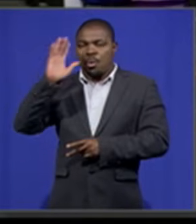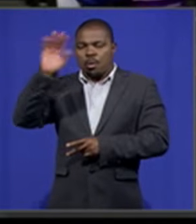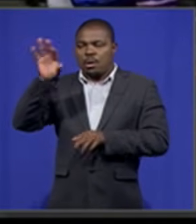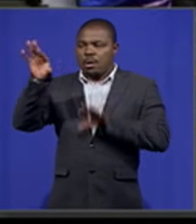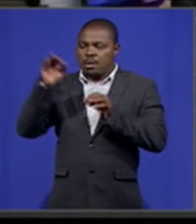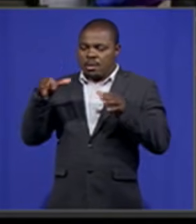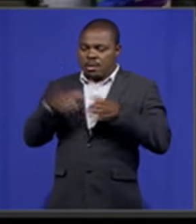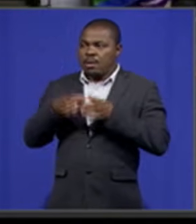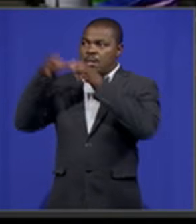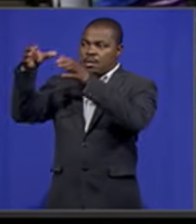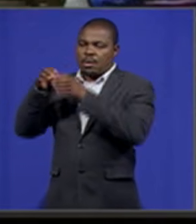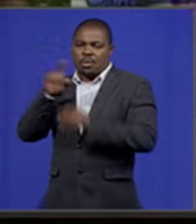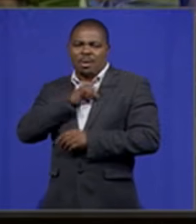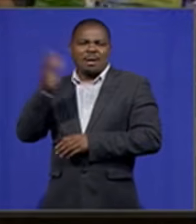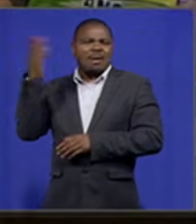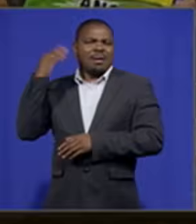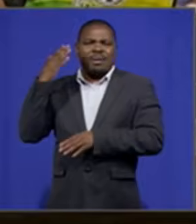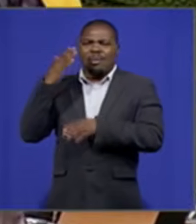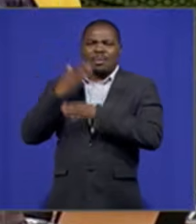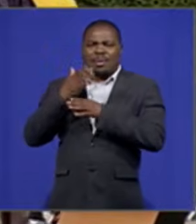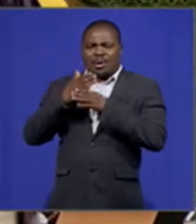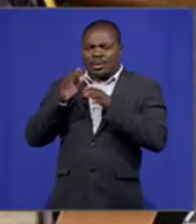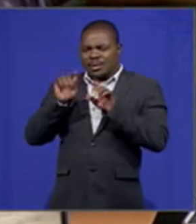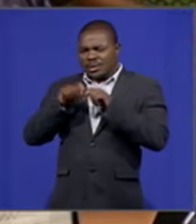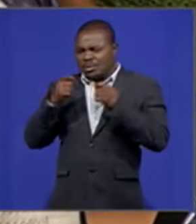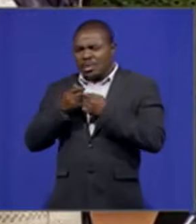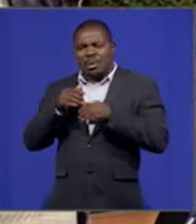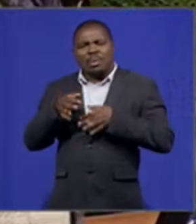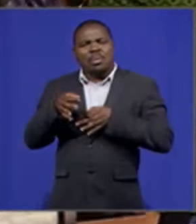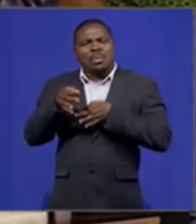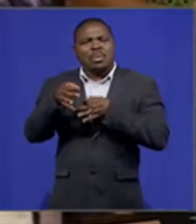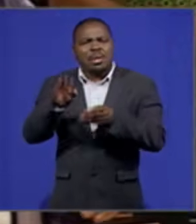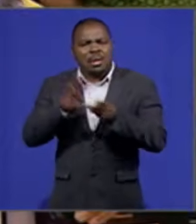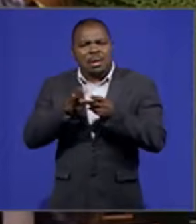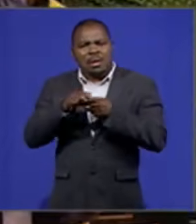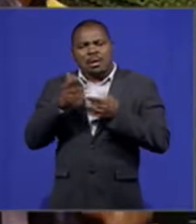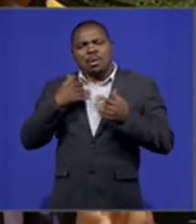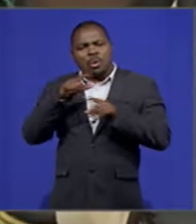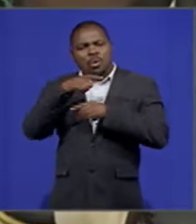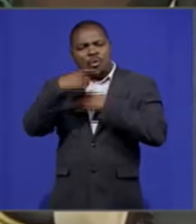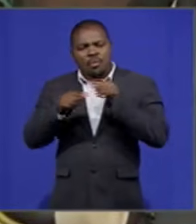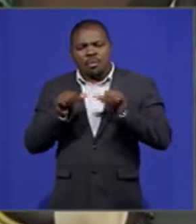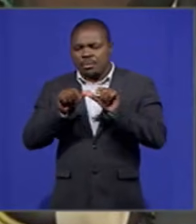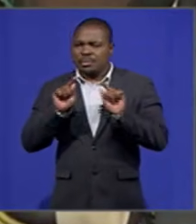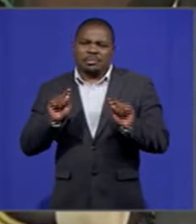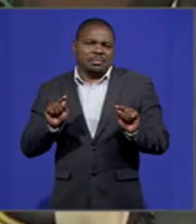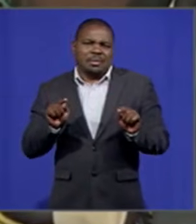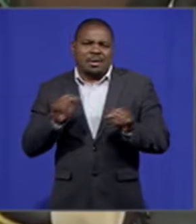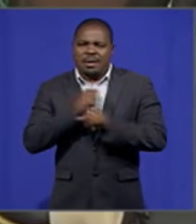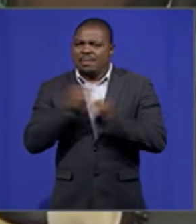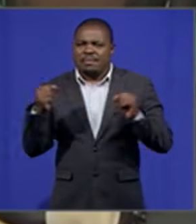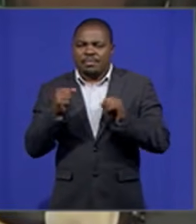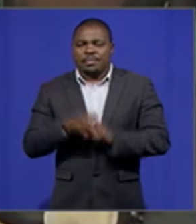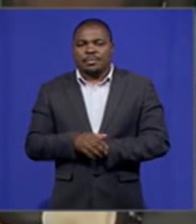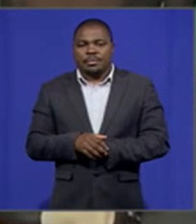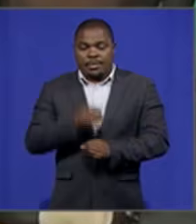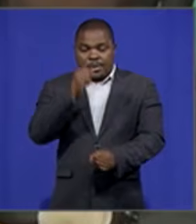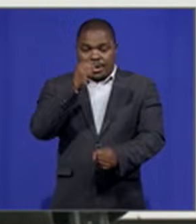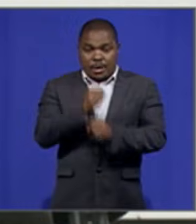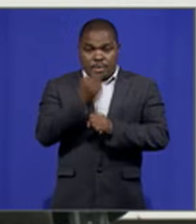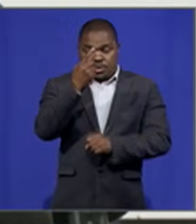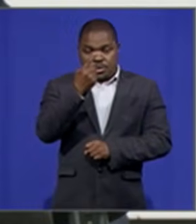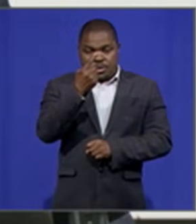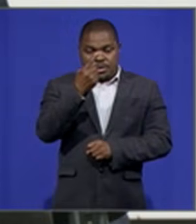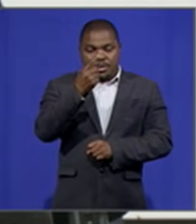ke nako le go ditela dikonferense tša go kgetha boetapele go swara ka profenseng tšeo tše pedi. Gauteng